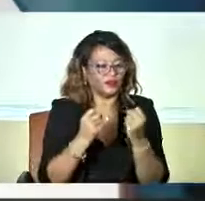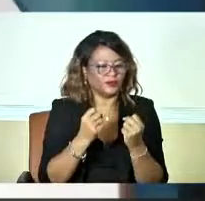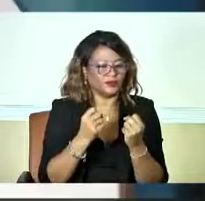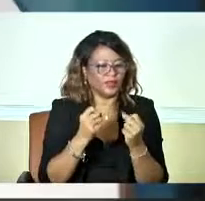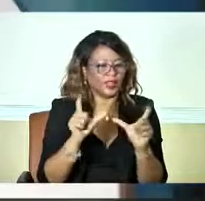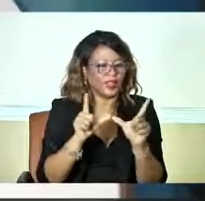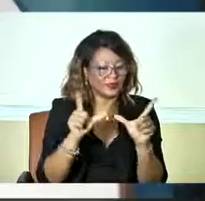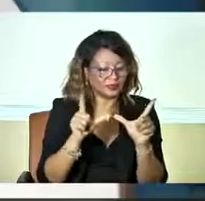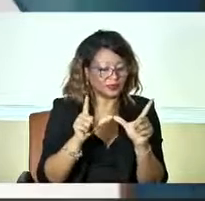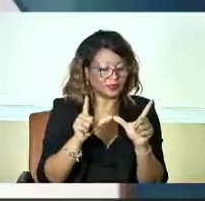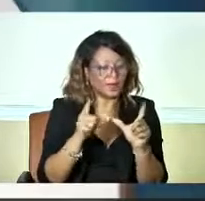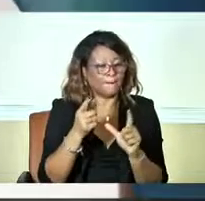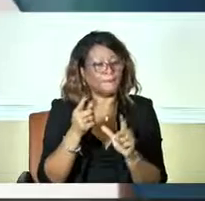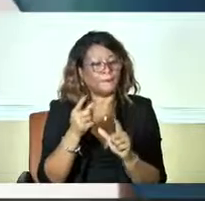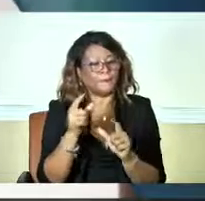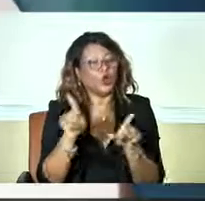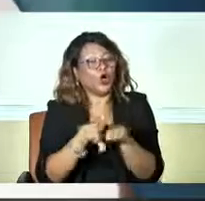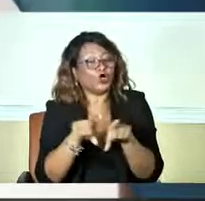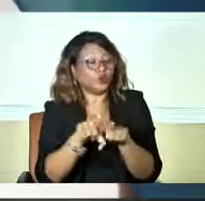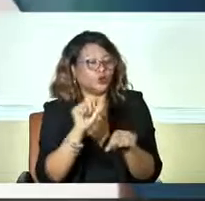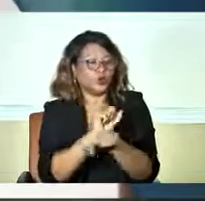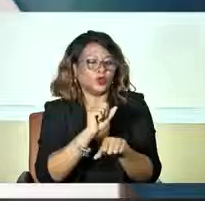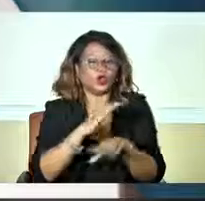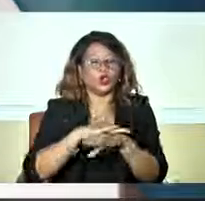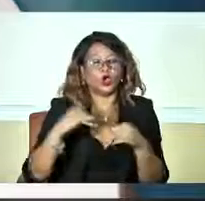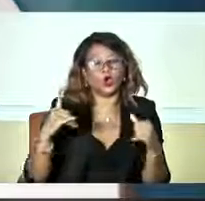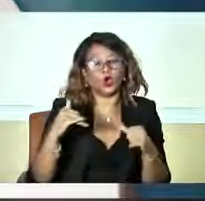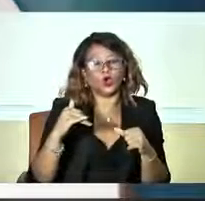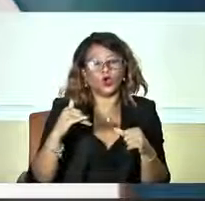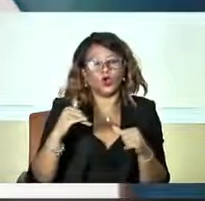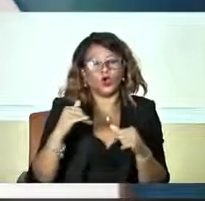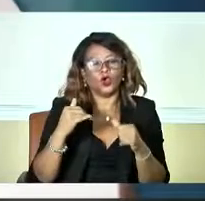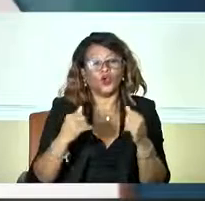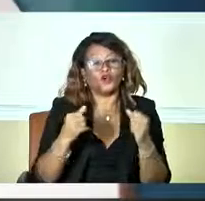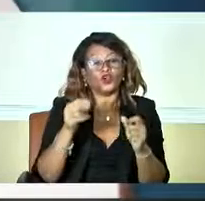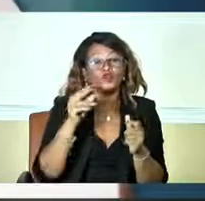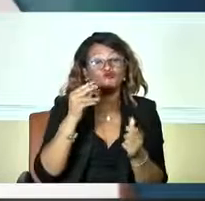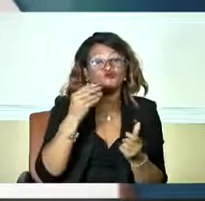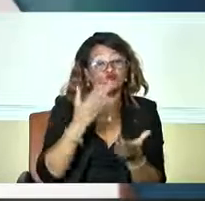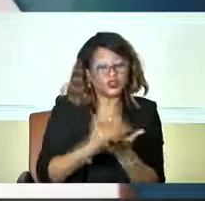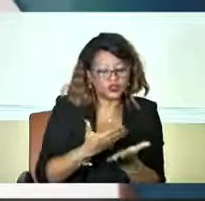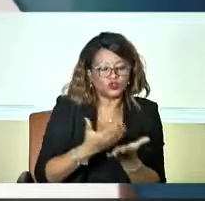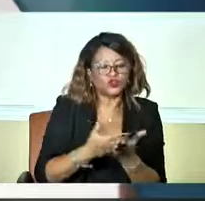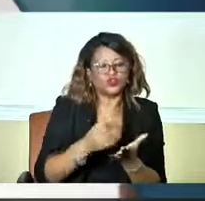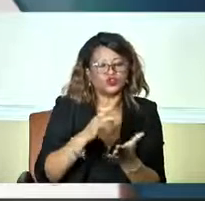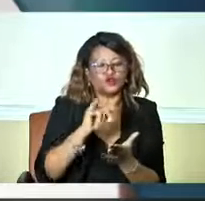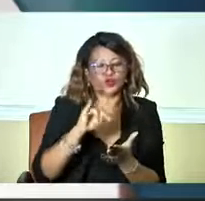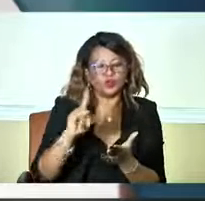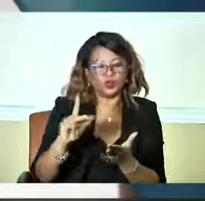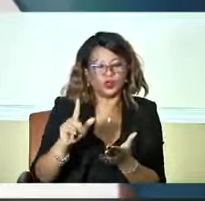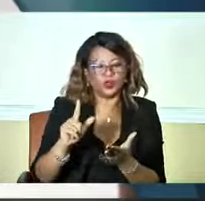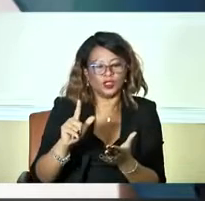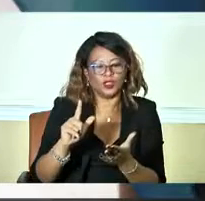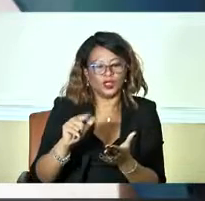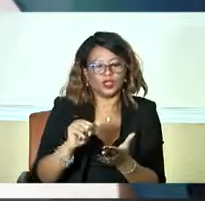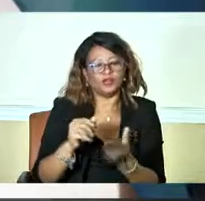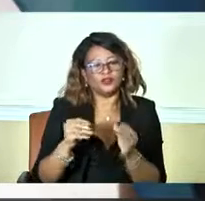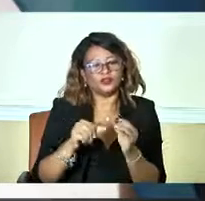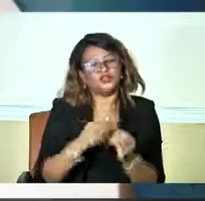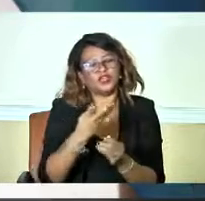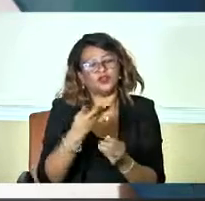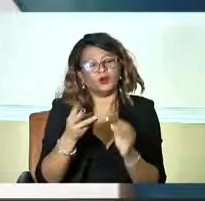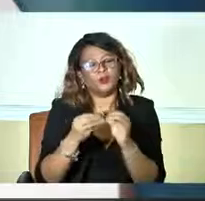your license, but we are also working on vehicle registration renewal and several